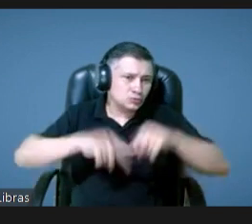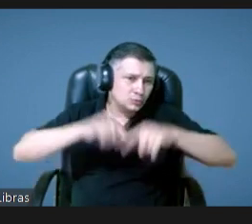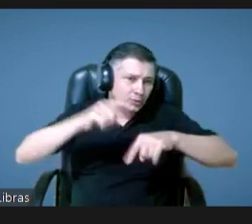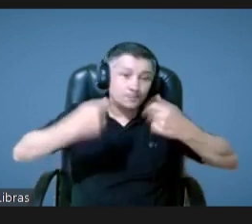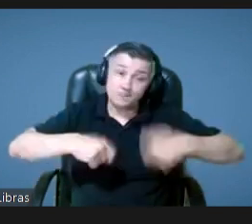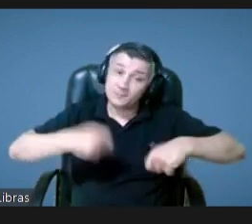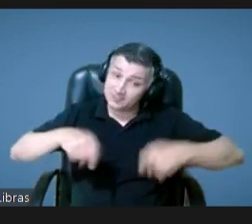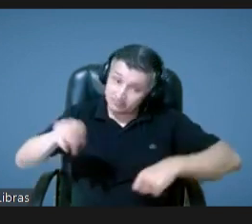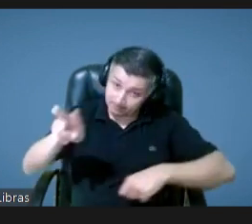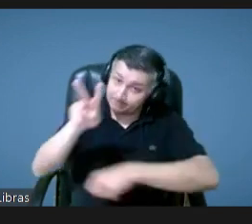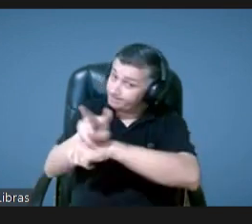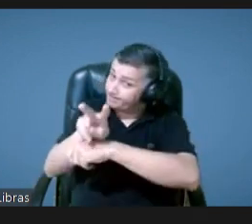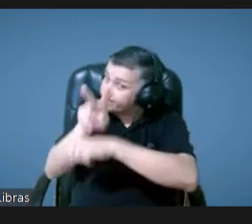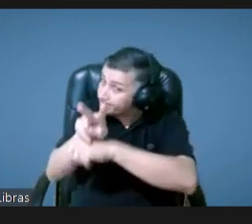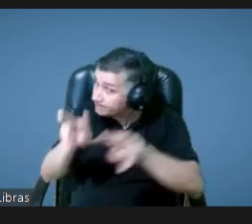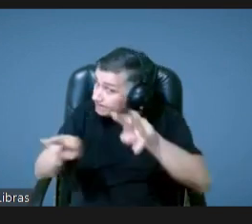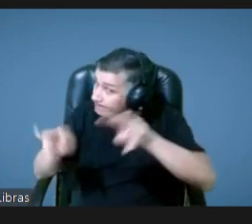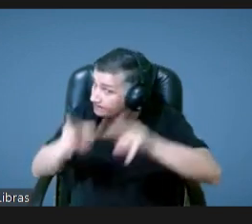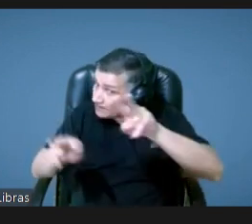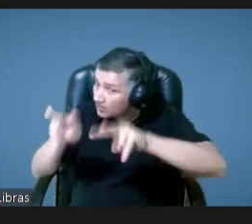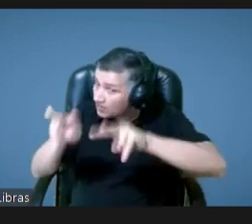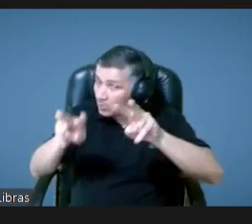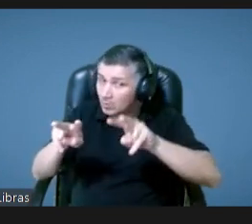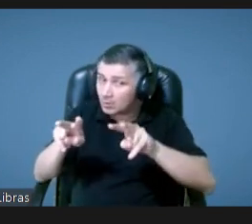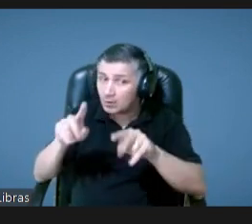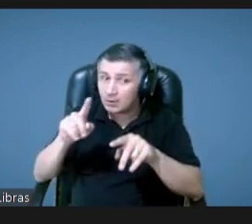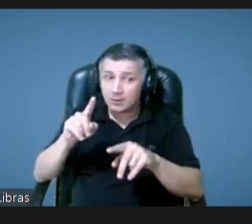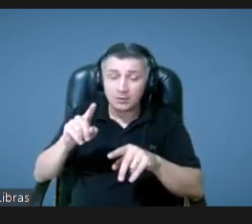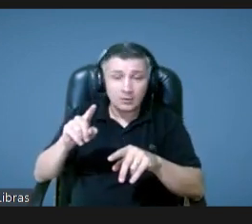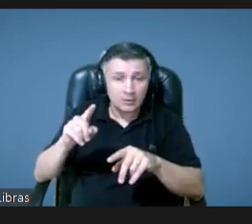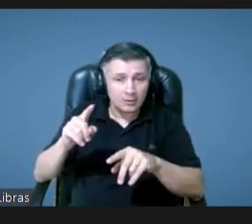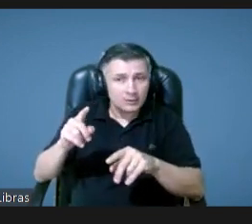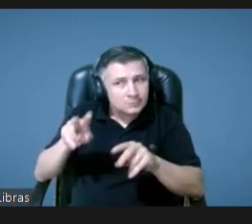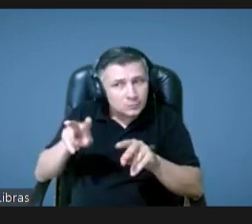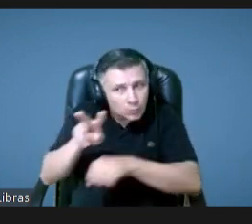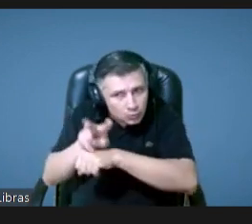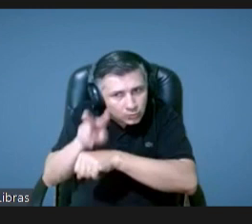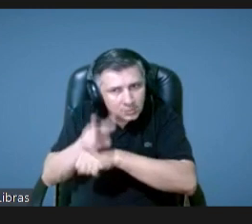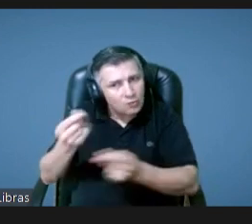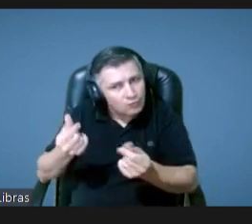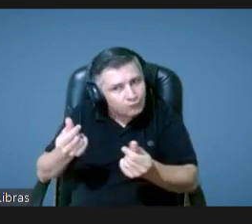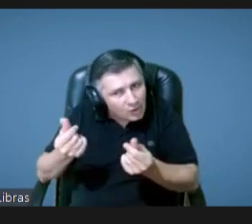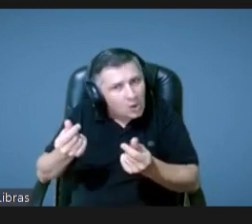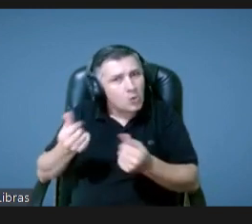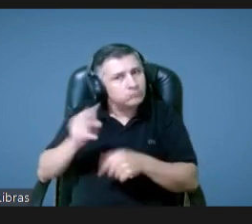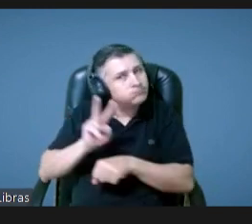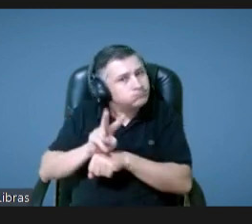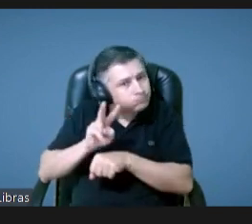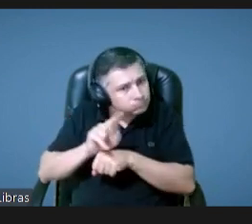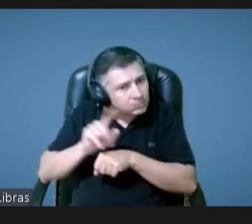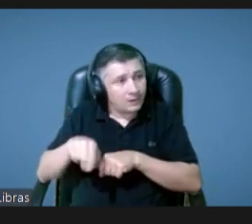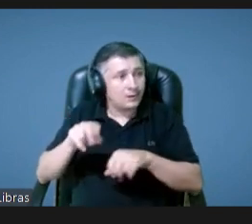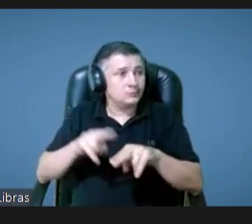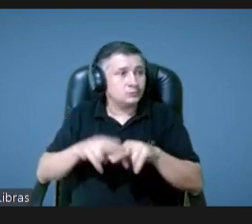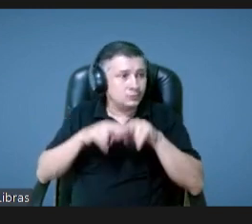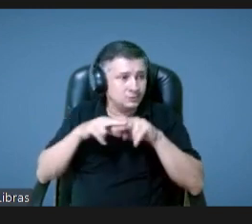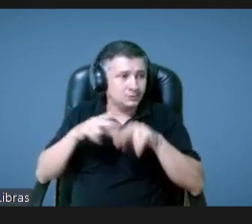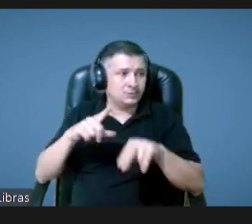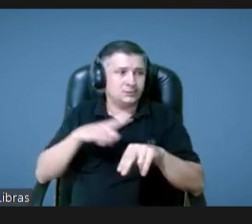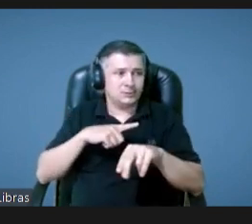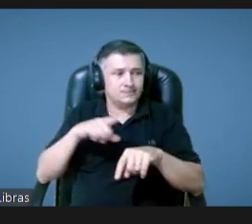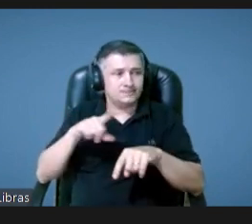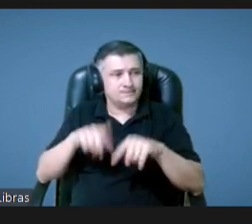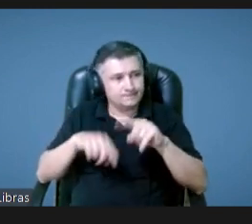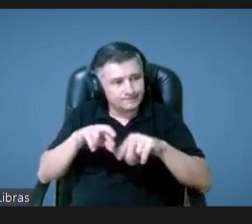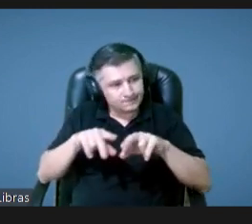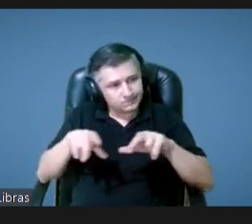opportunity. This is something we have to monitor from a very close range. Price has to